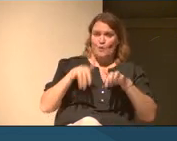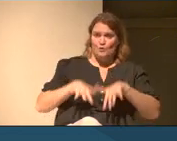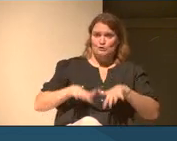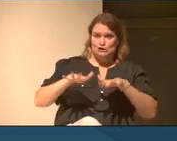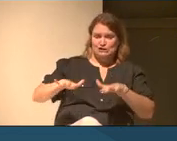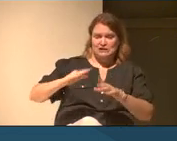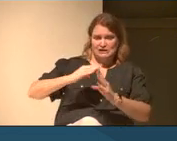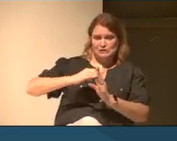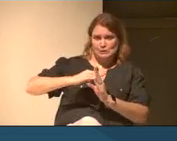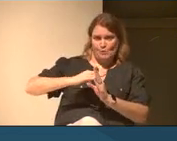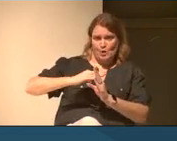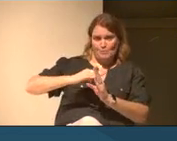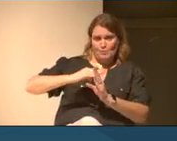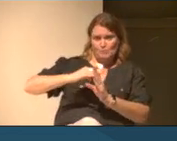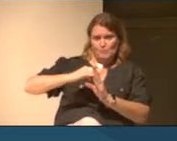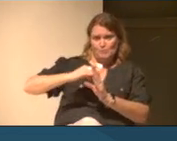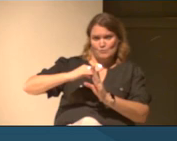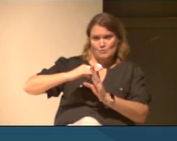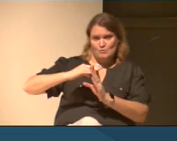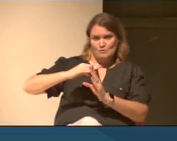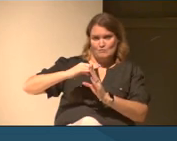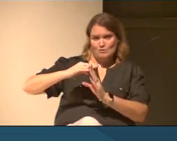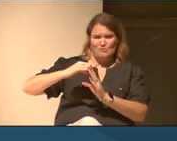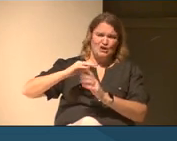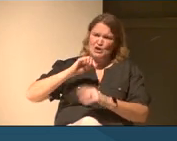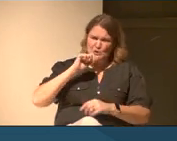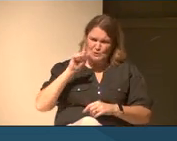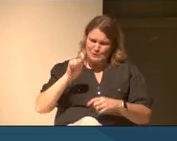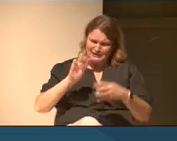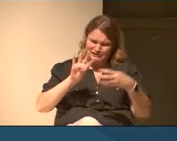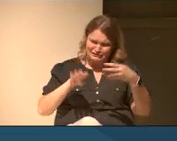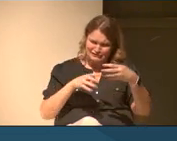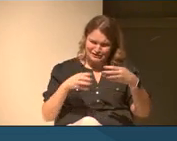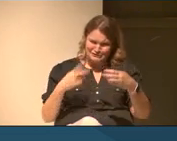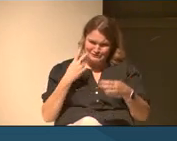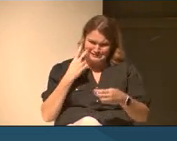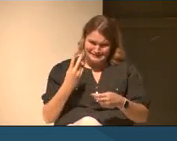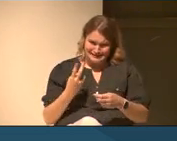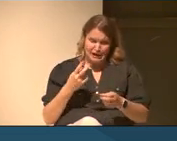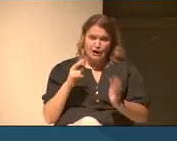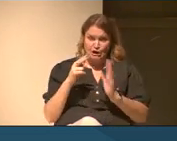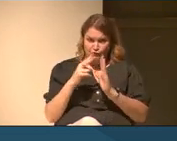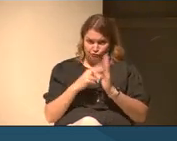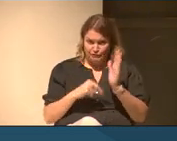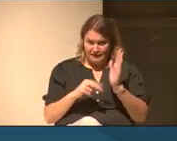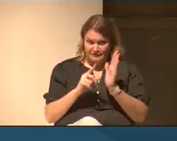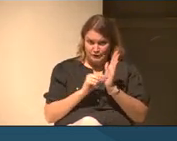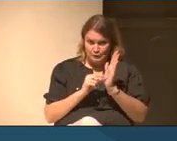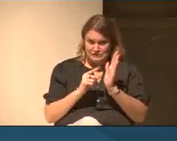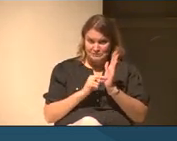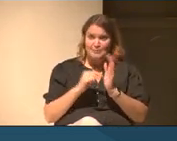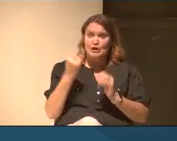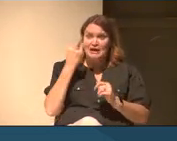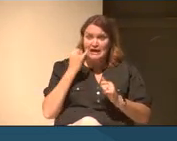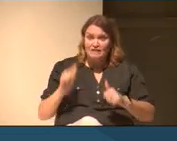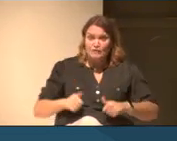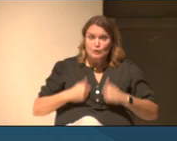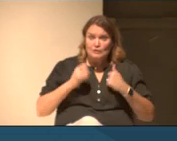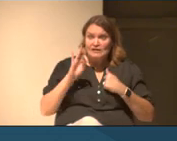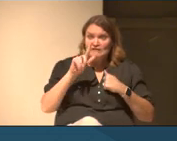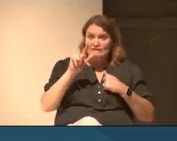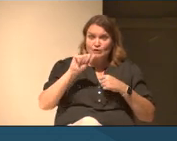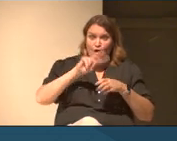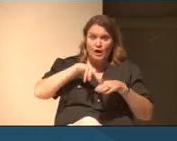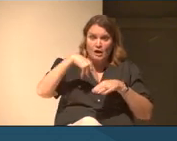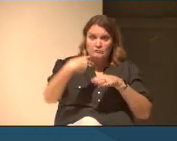need a chart like this to know that the ocean's getting warmer. All you have to do is read the newspaper, or if you live in Florida, just go in the ocean, as I'm sure some of you